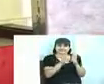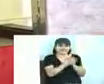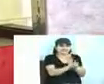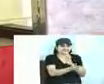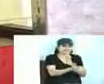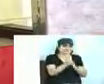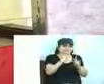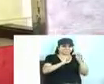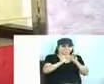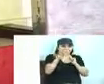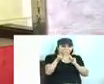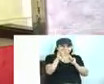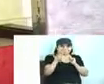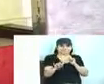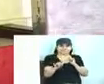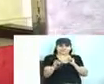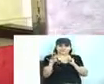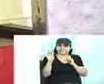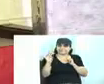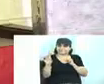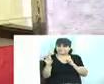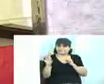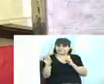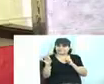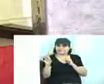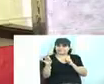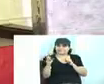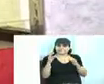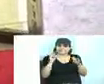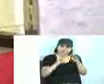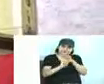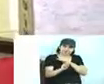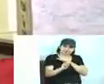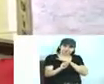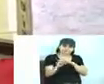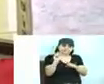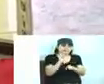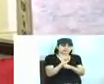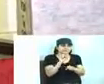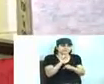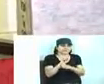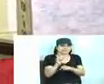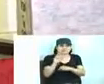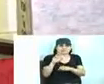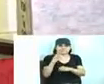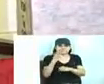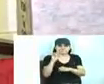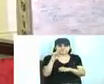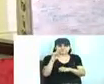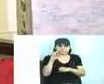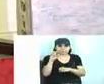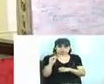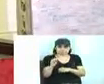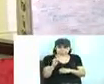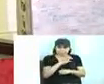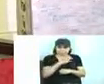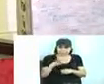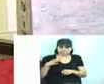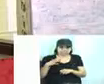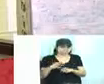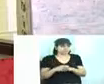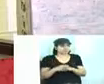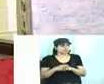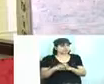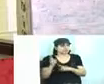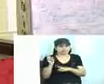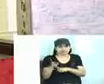8th. There's we're previewing some work of the archives committee and some of the history and the interviews